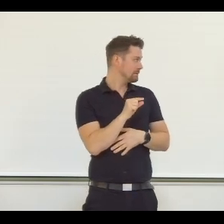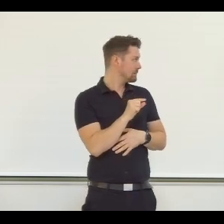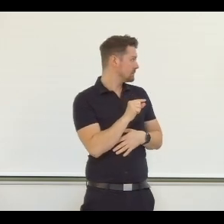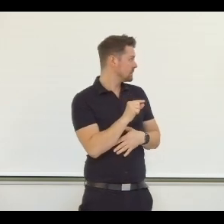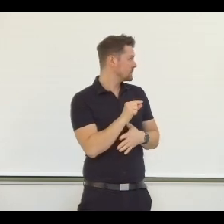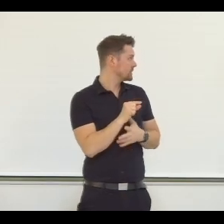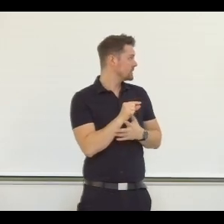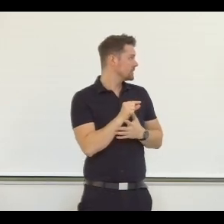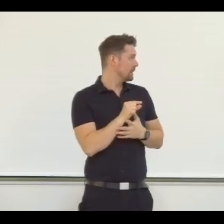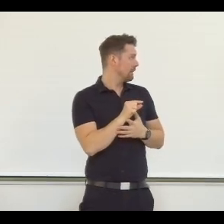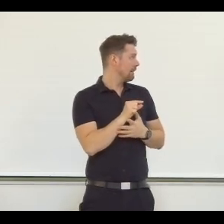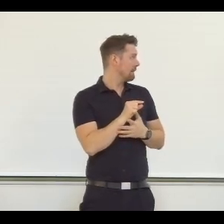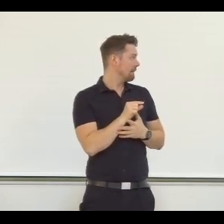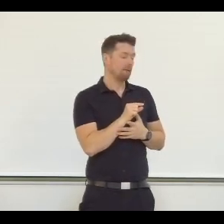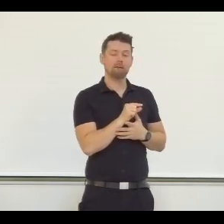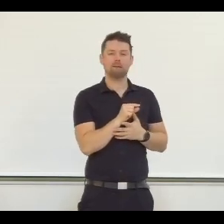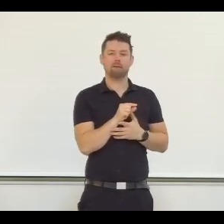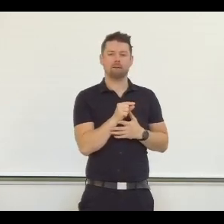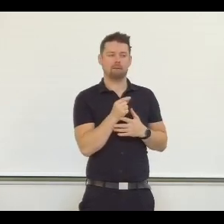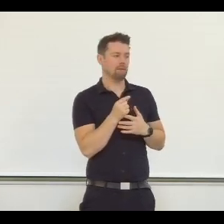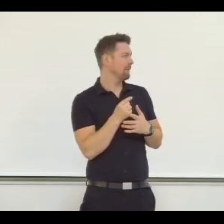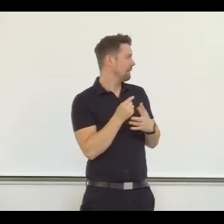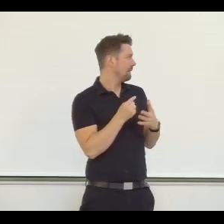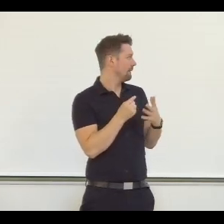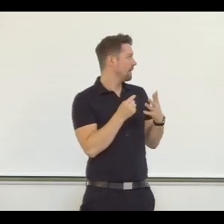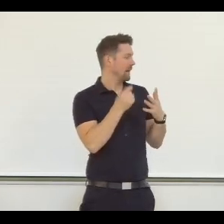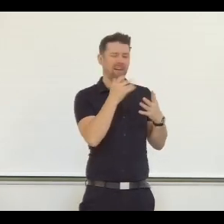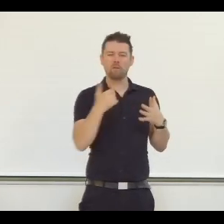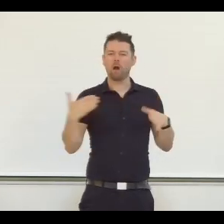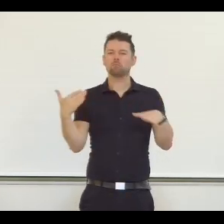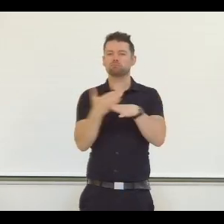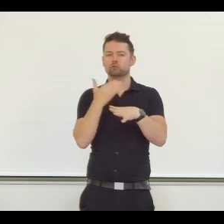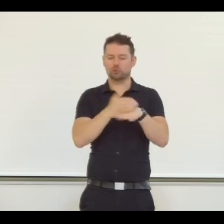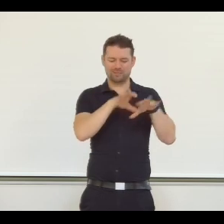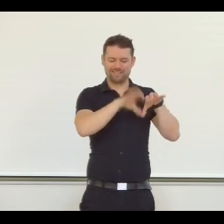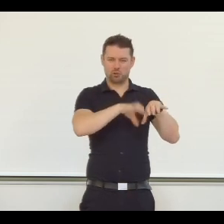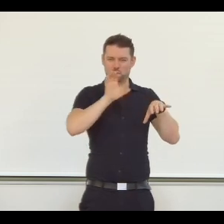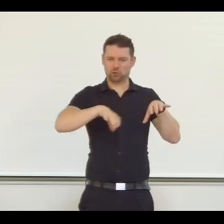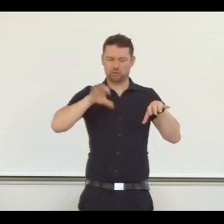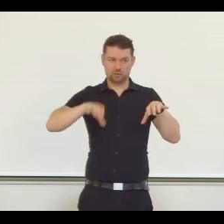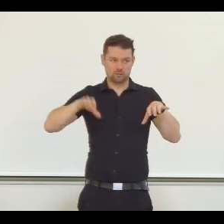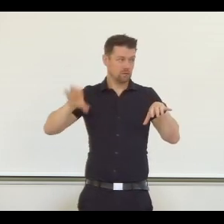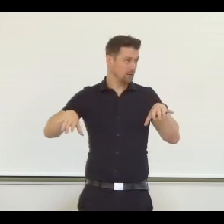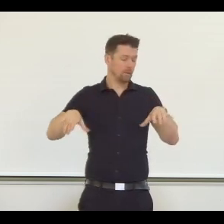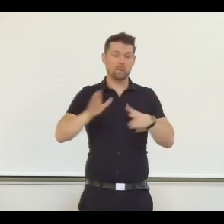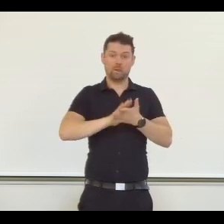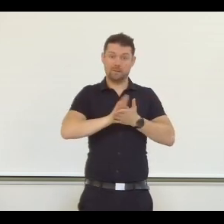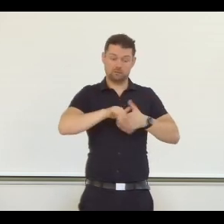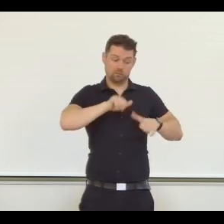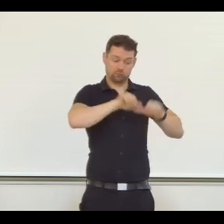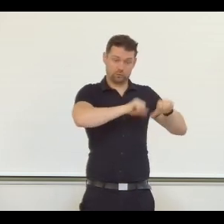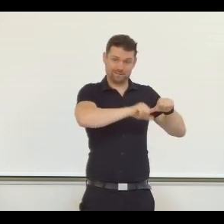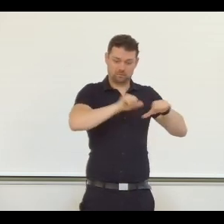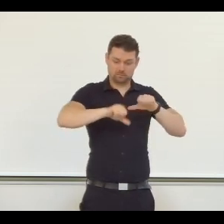detail what we're doing. So yes, you see some, let's say, production stations. where the actual processing will